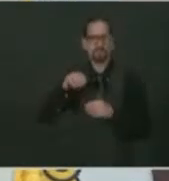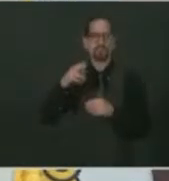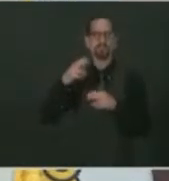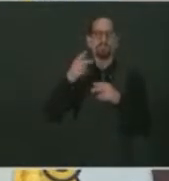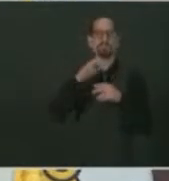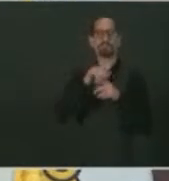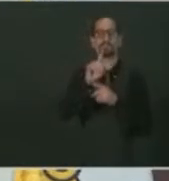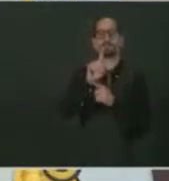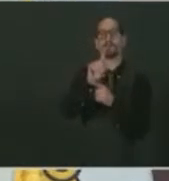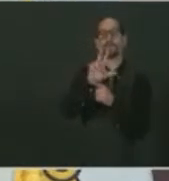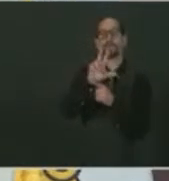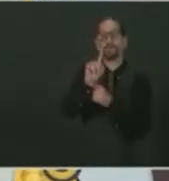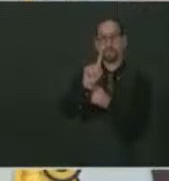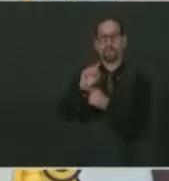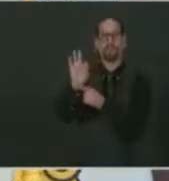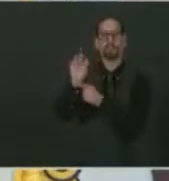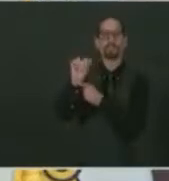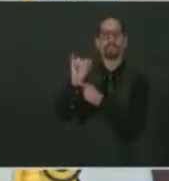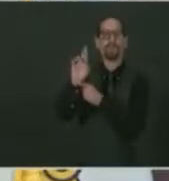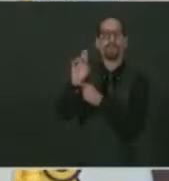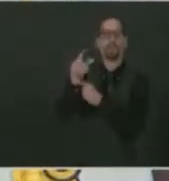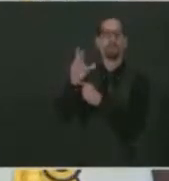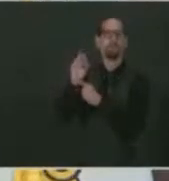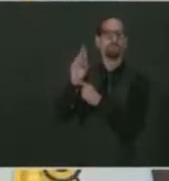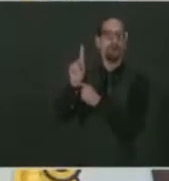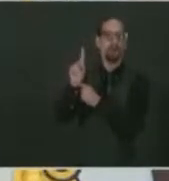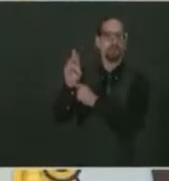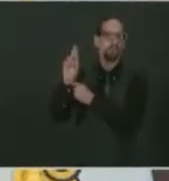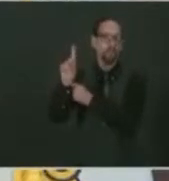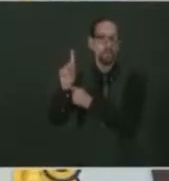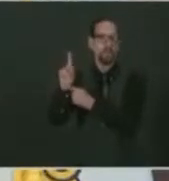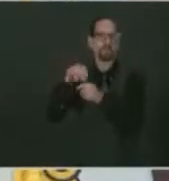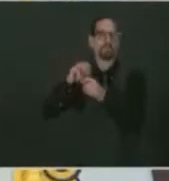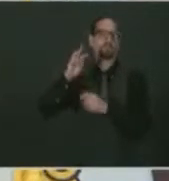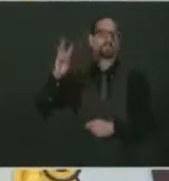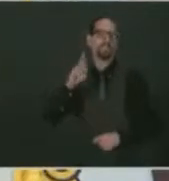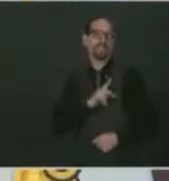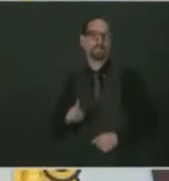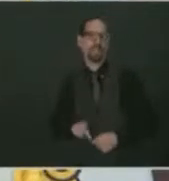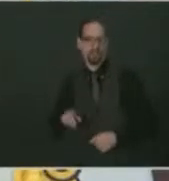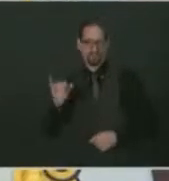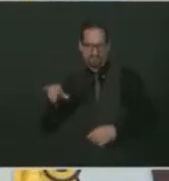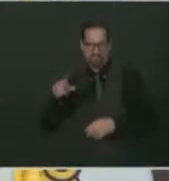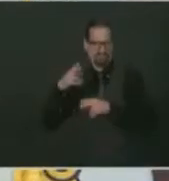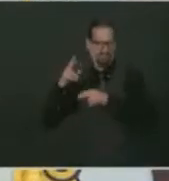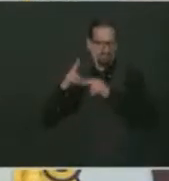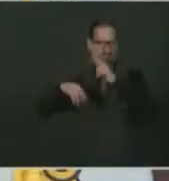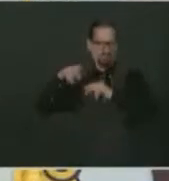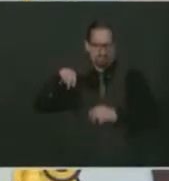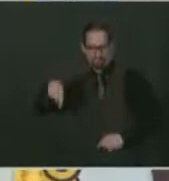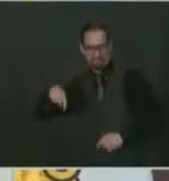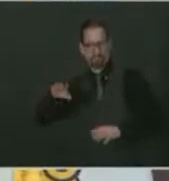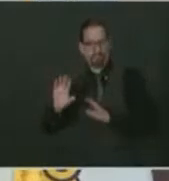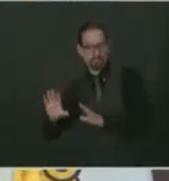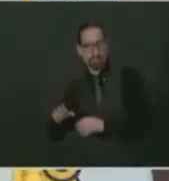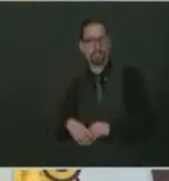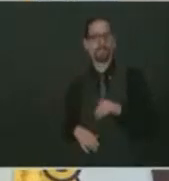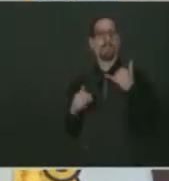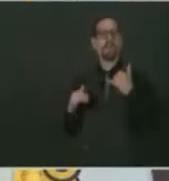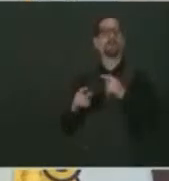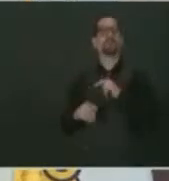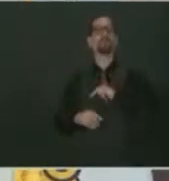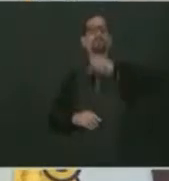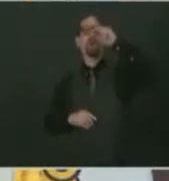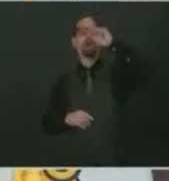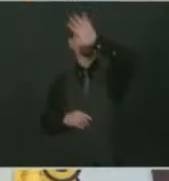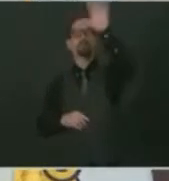March 28th at the old Sears building at 1500 Diamond Hill Road with 400 doses available.